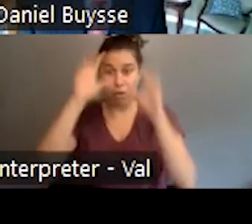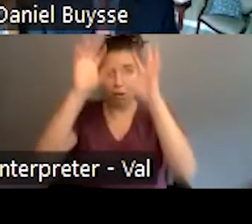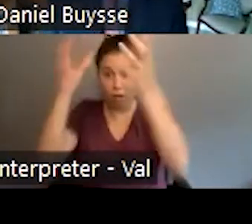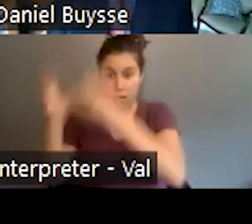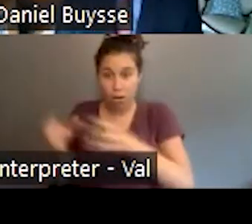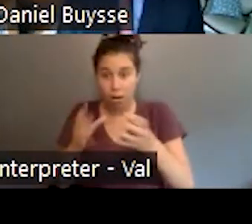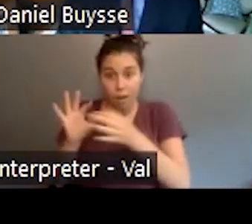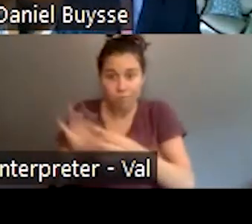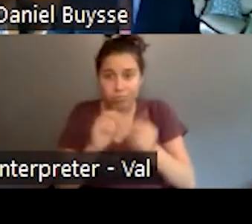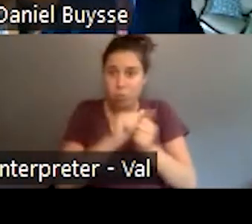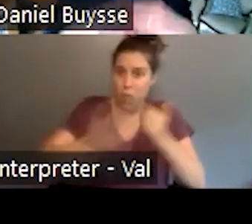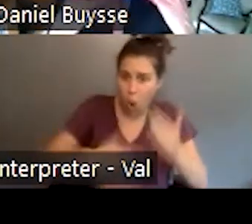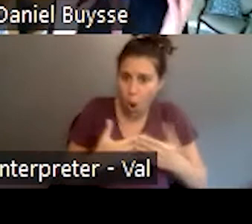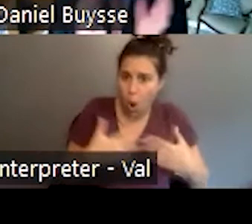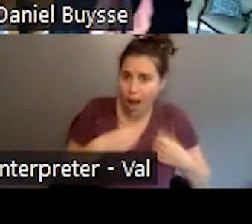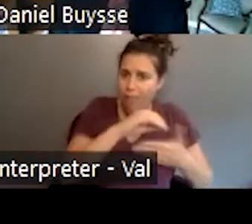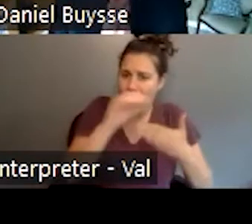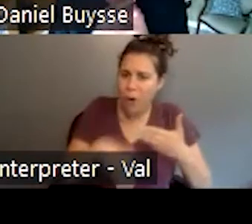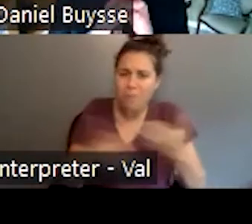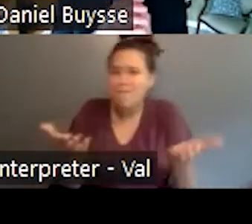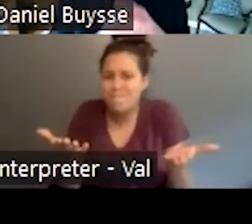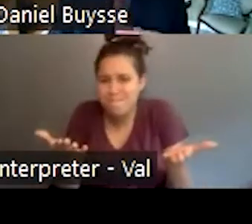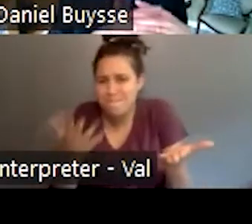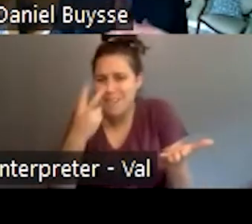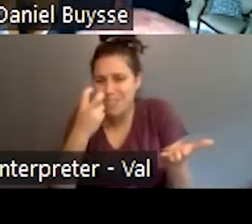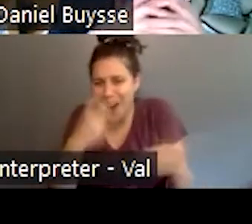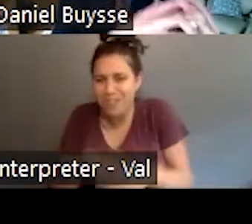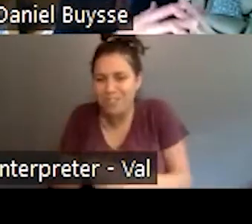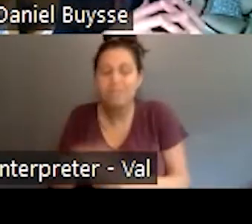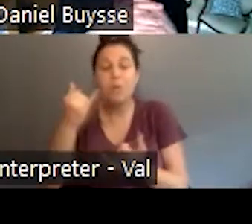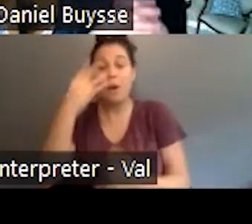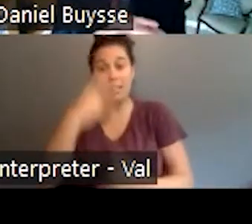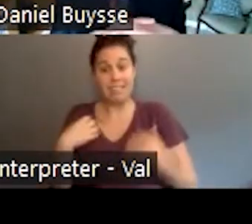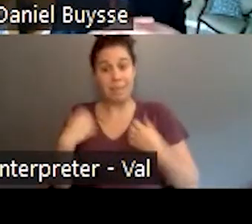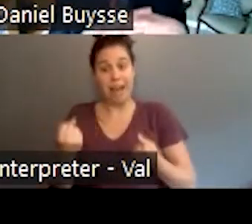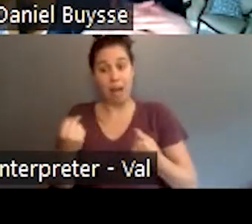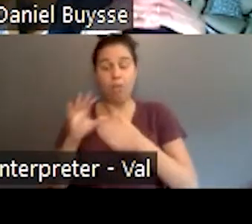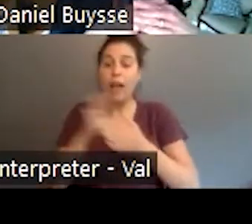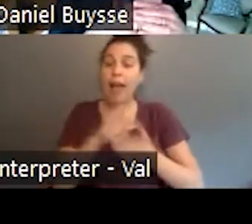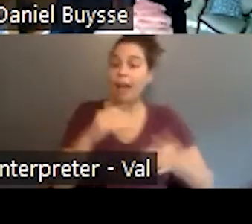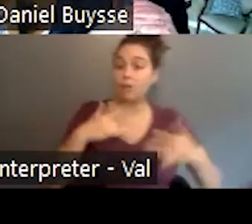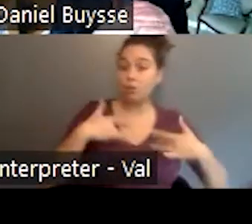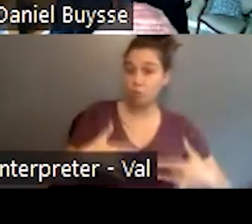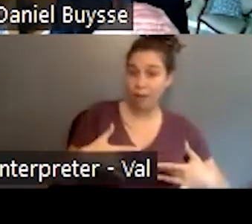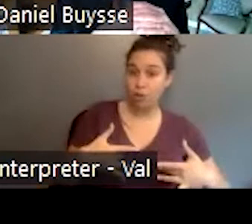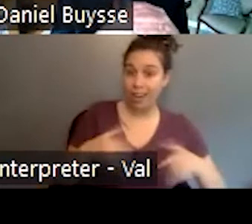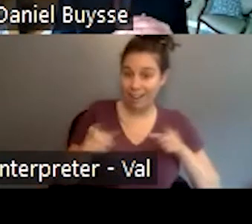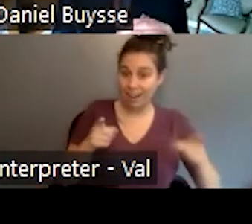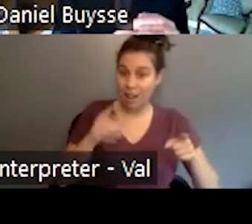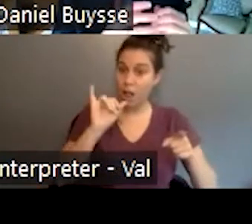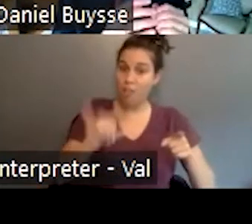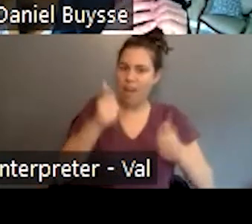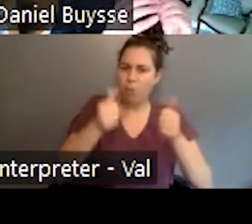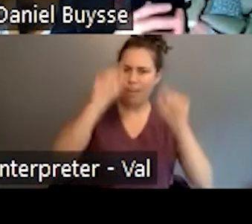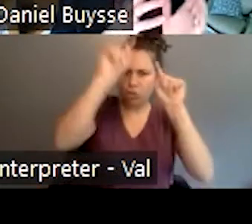outcomes. So if, for instance, if you're trying to look at sleep health in relation to depression, are the same dimensions